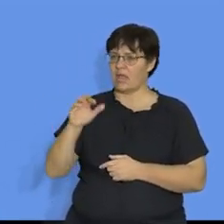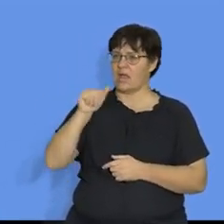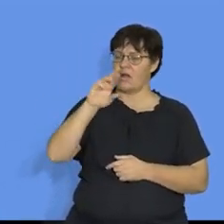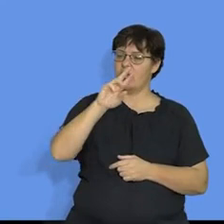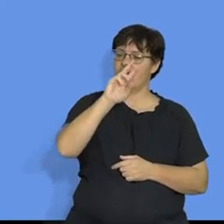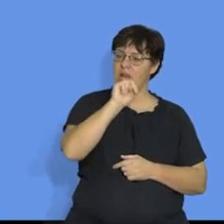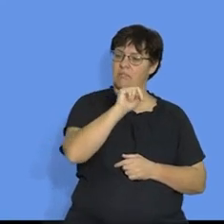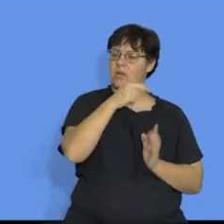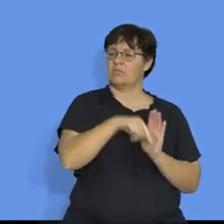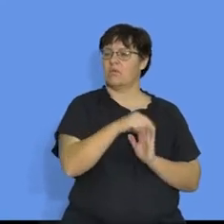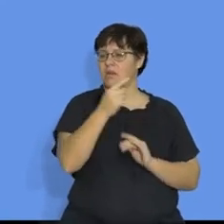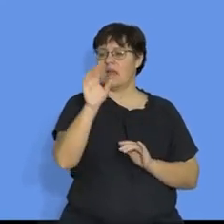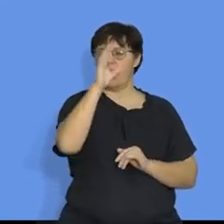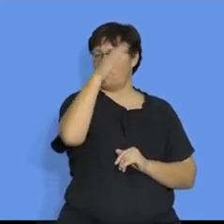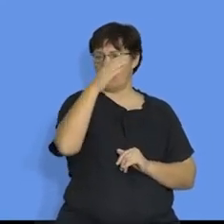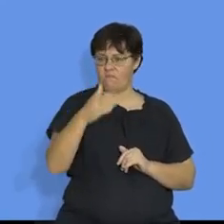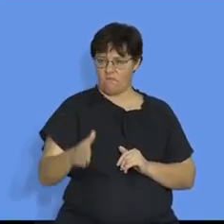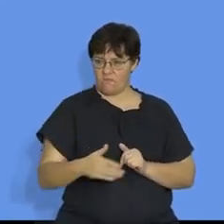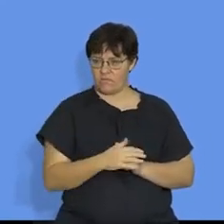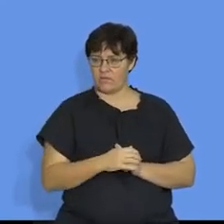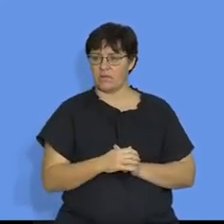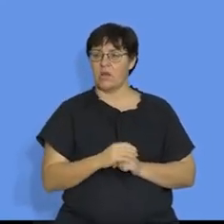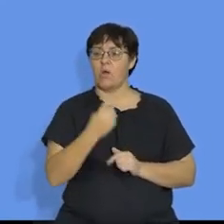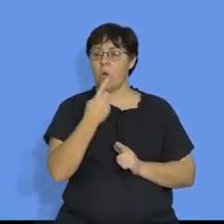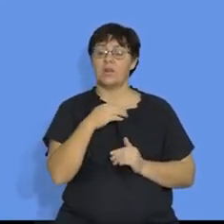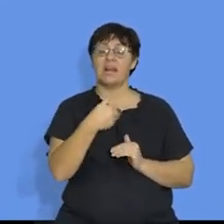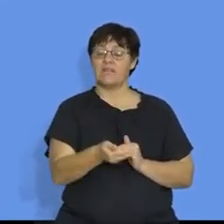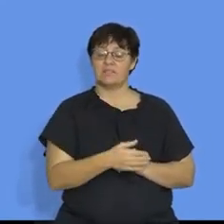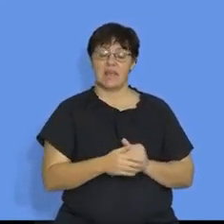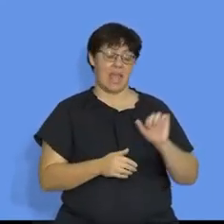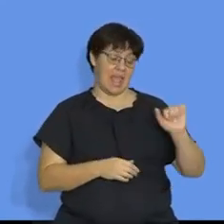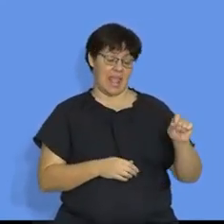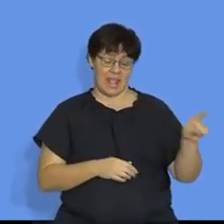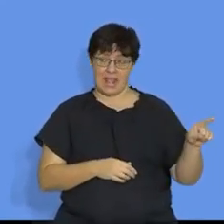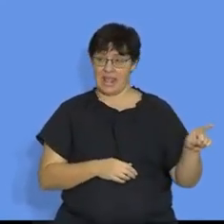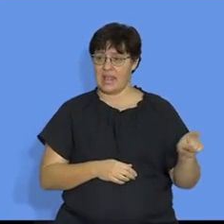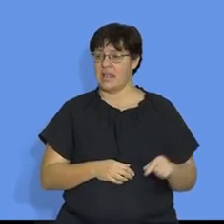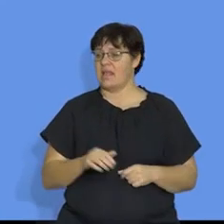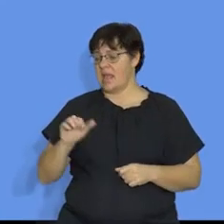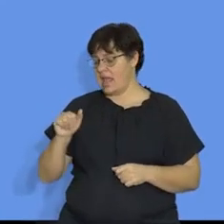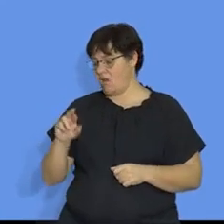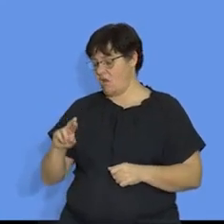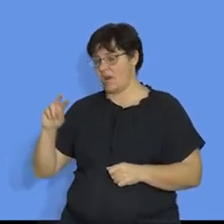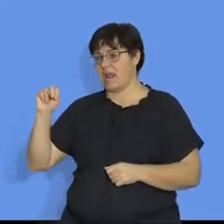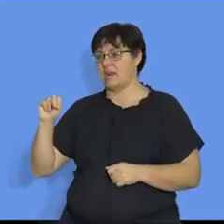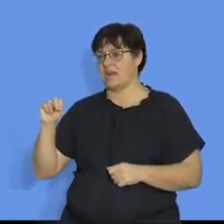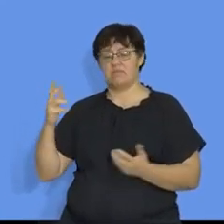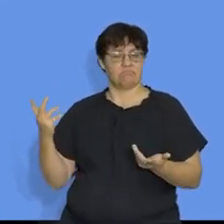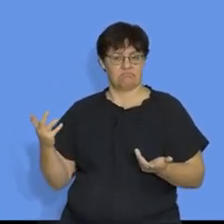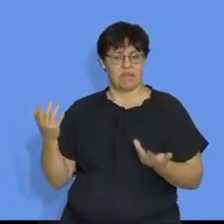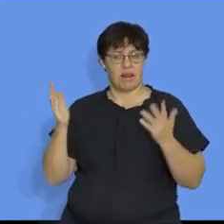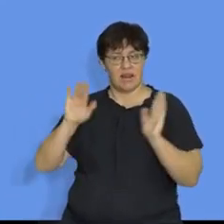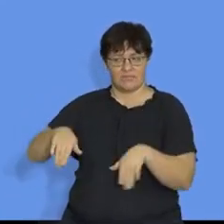minus 1 will cancel. So everything is going to cancel except for the A and the